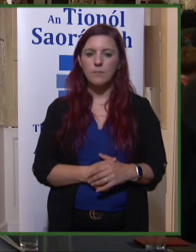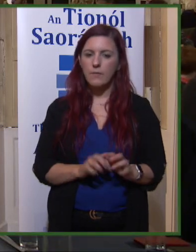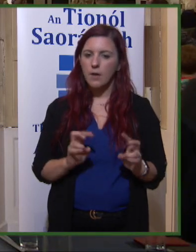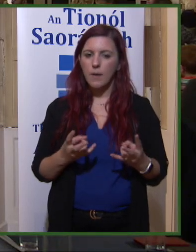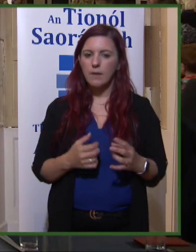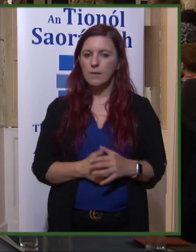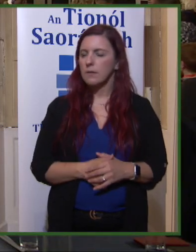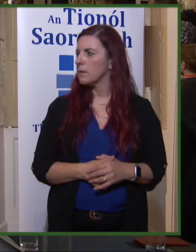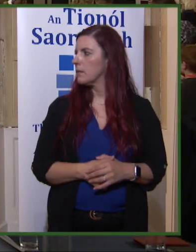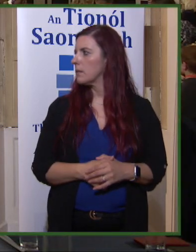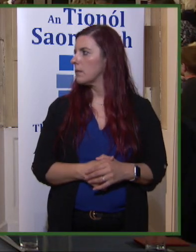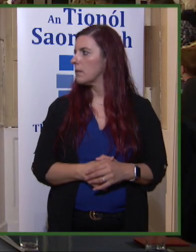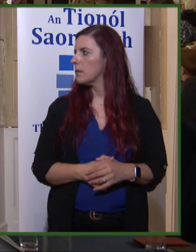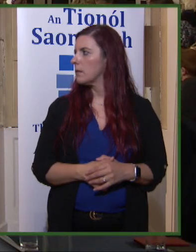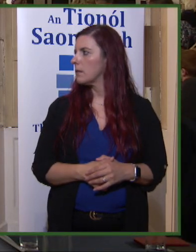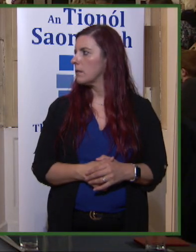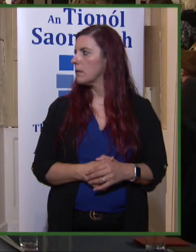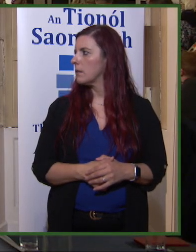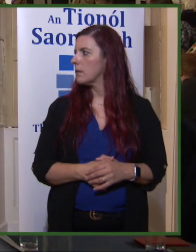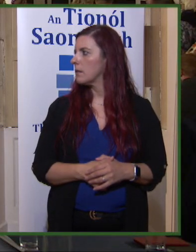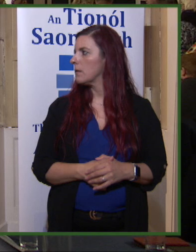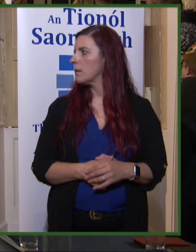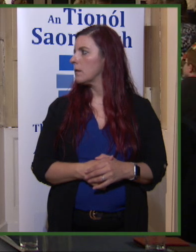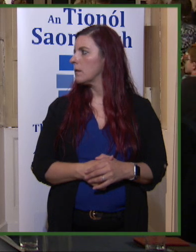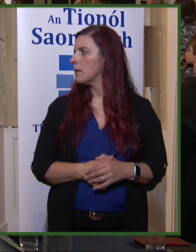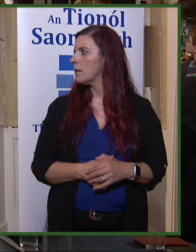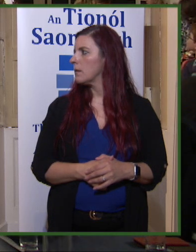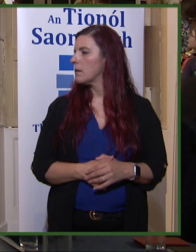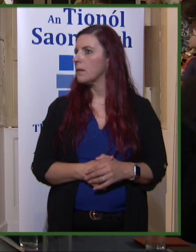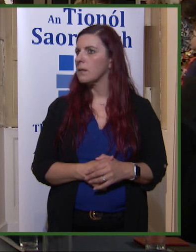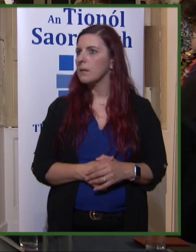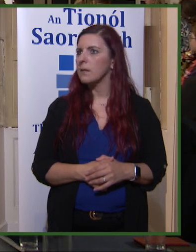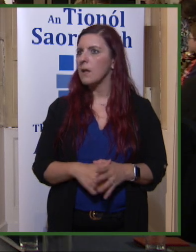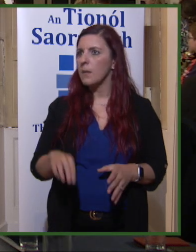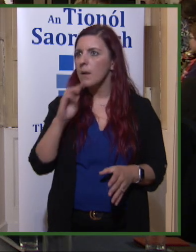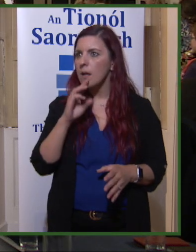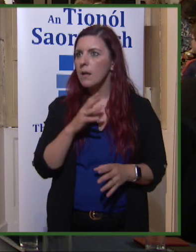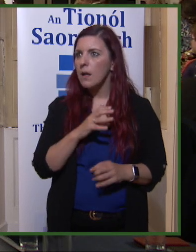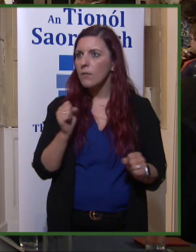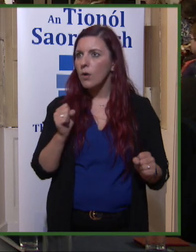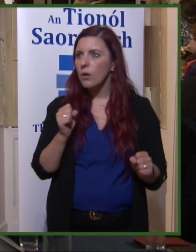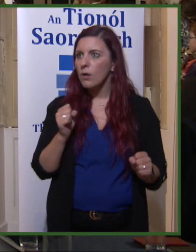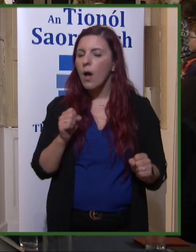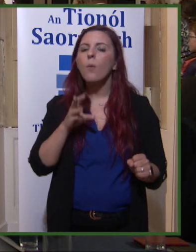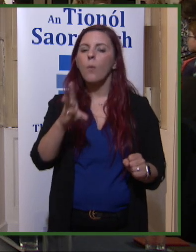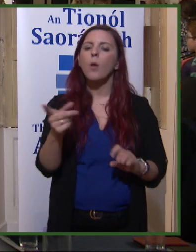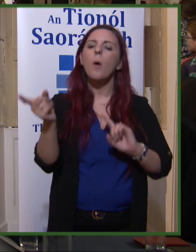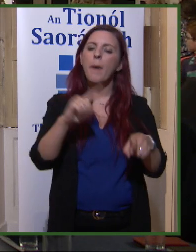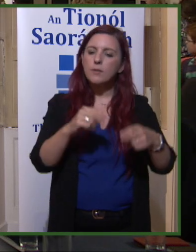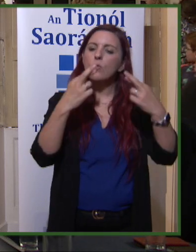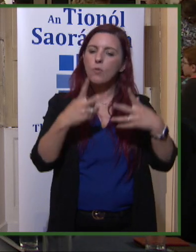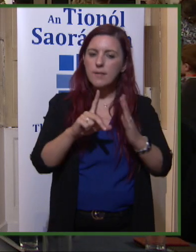Brian, table 1. Was there any that we said never? Yeah, we'll come back to we'll come back to that detail later on. Okay.